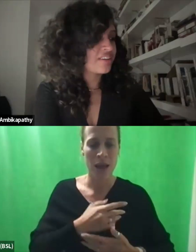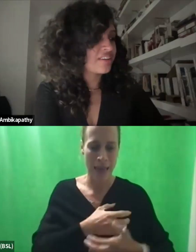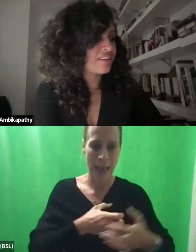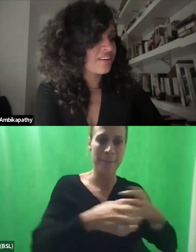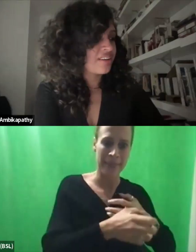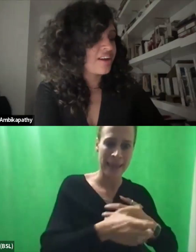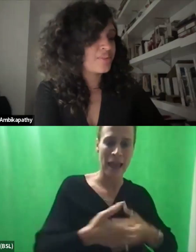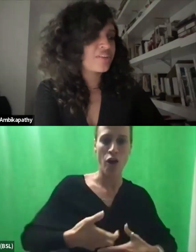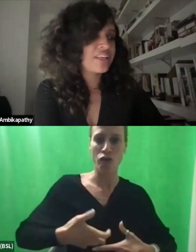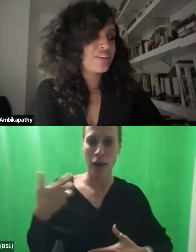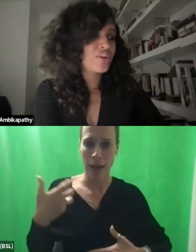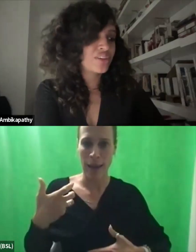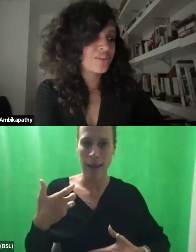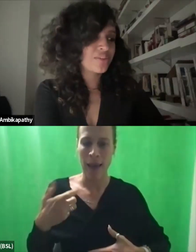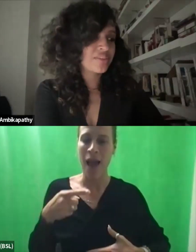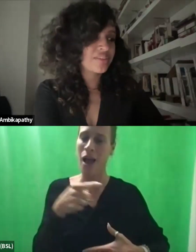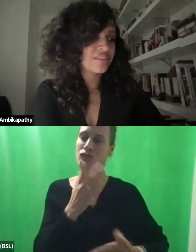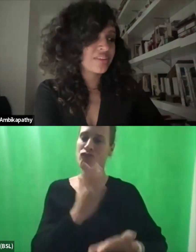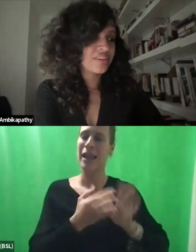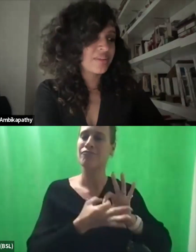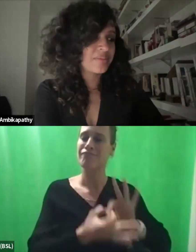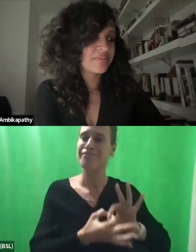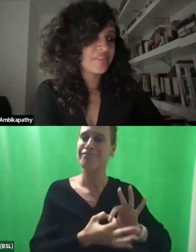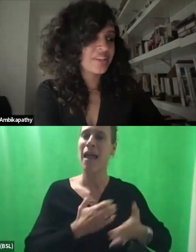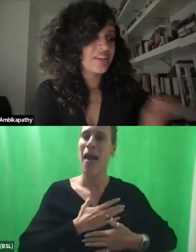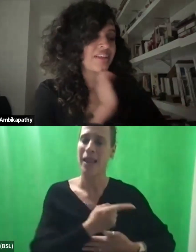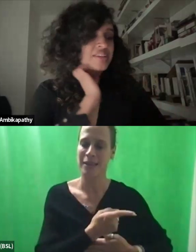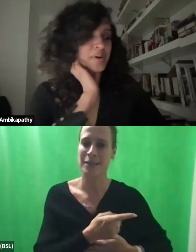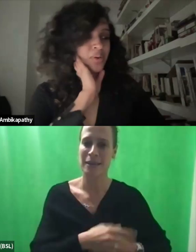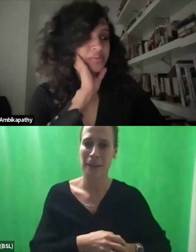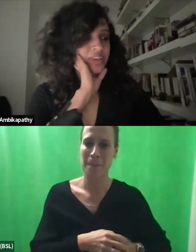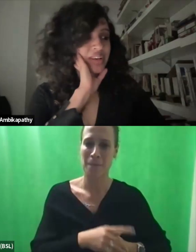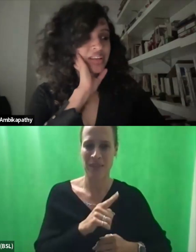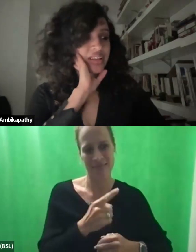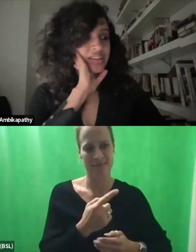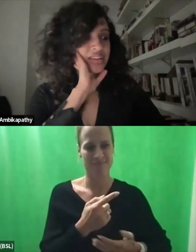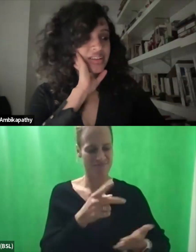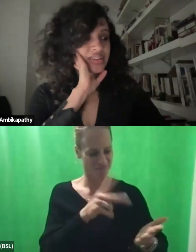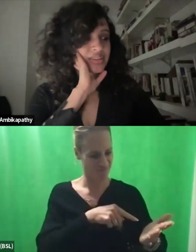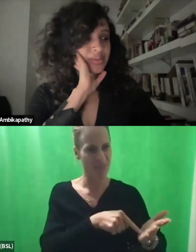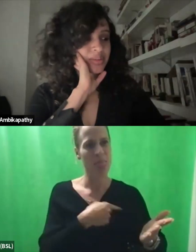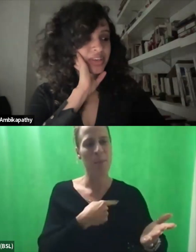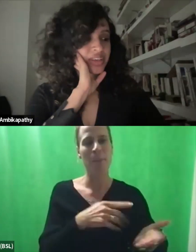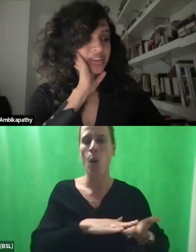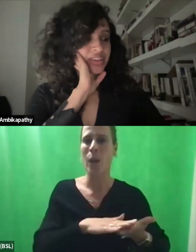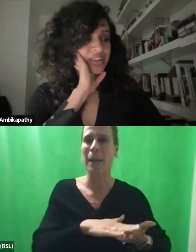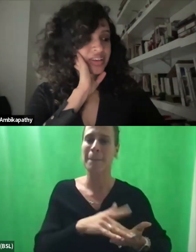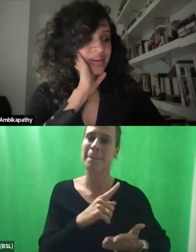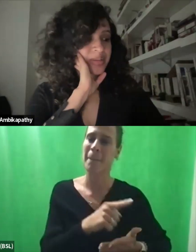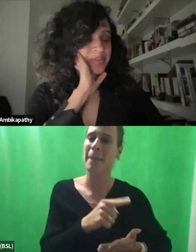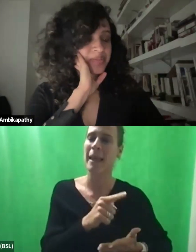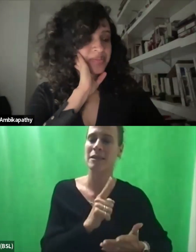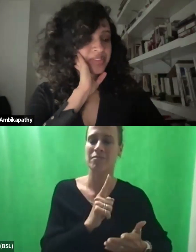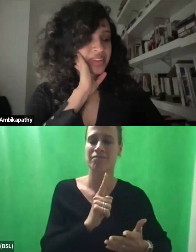I really took to in this poem. Yeah, I think that's one of my